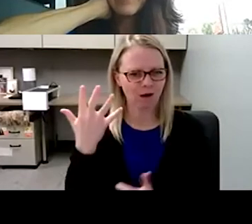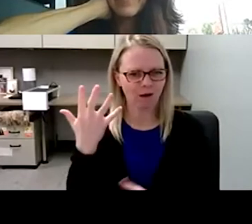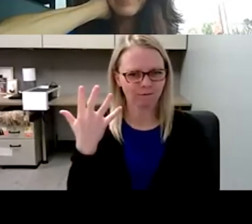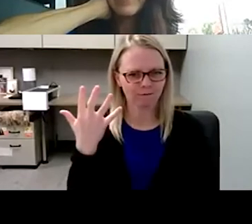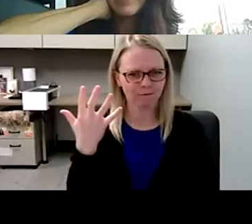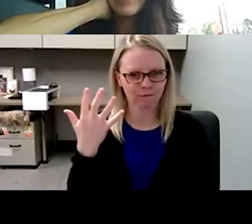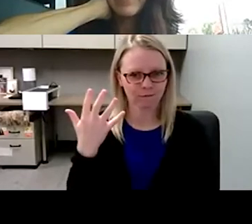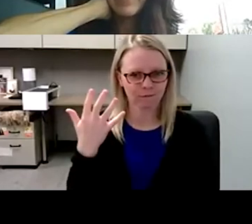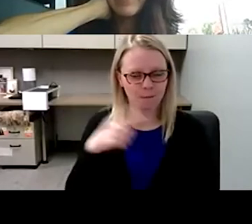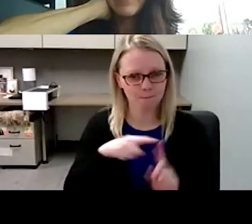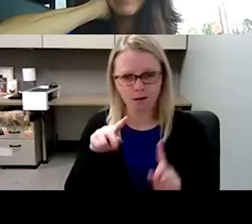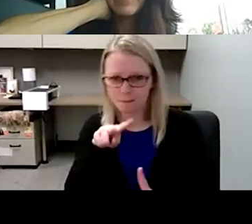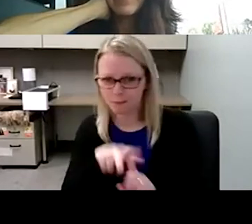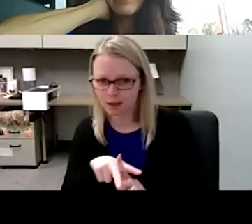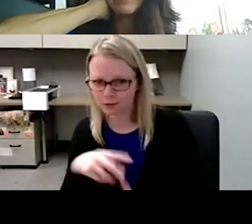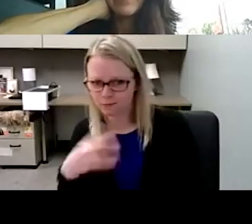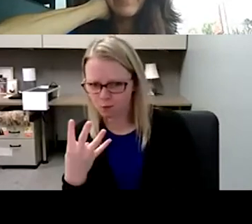only applied to four.